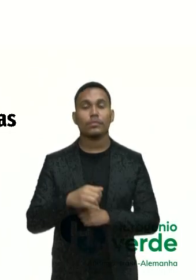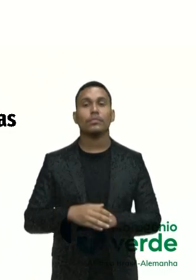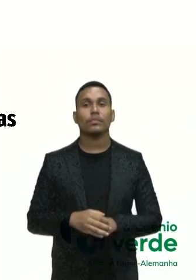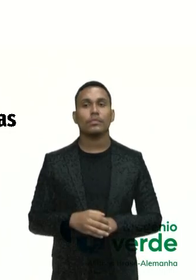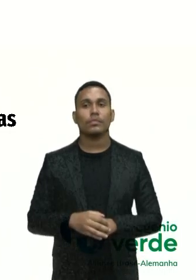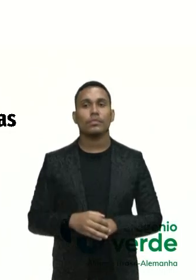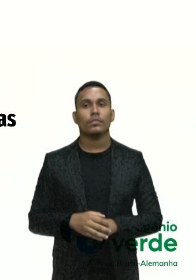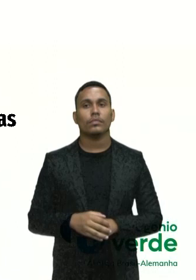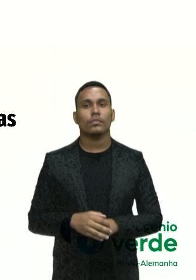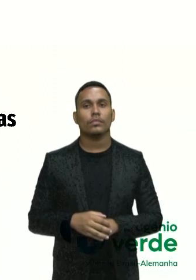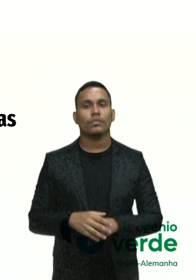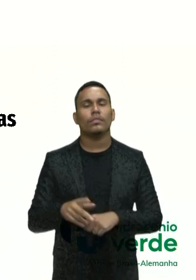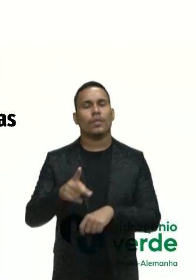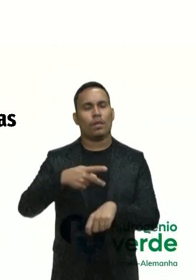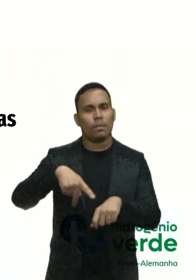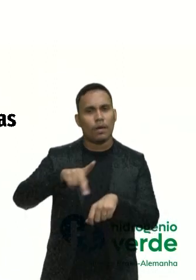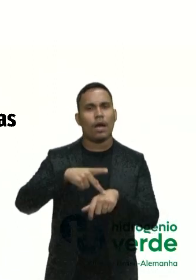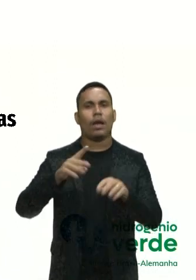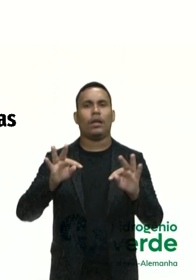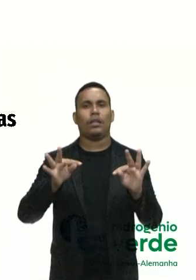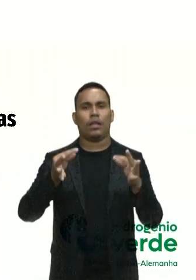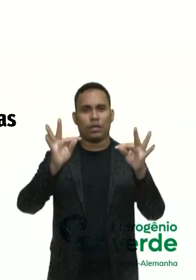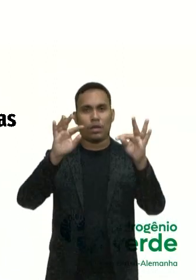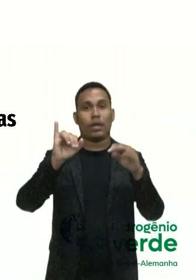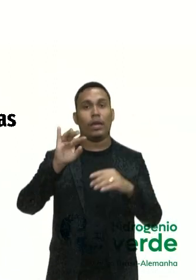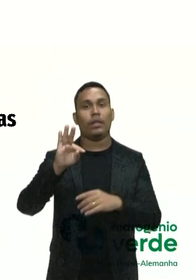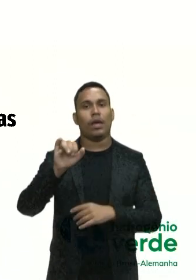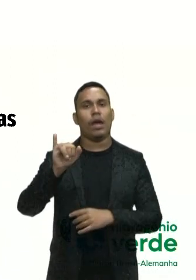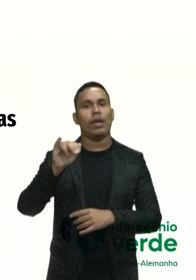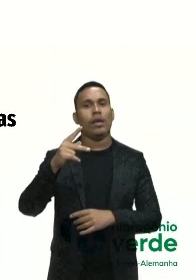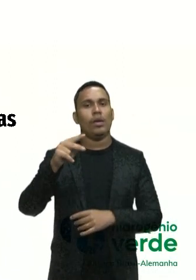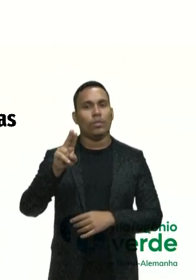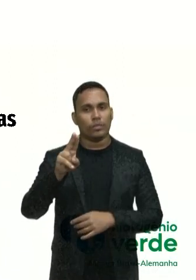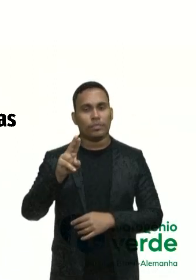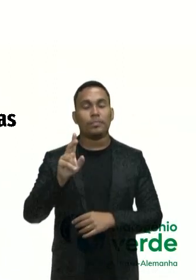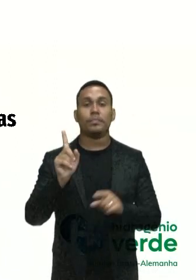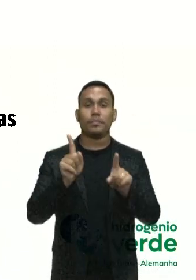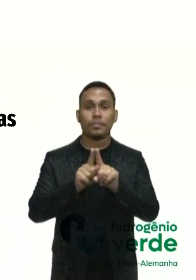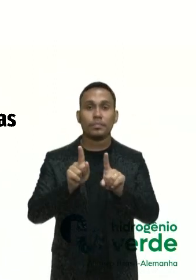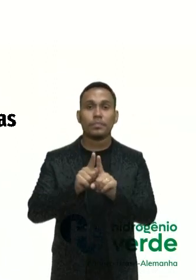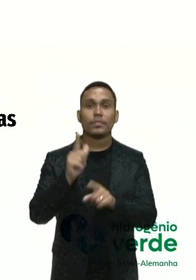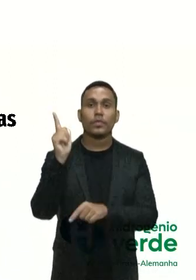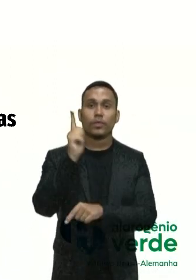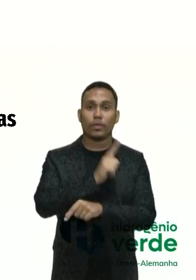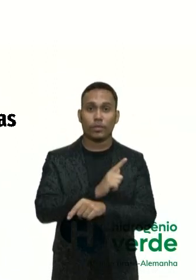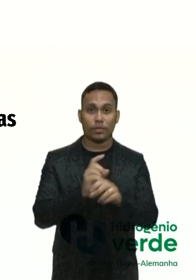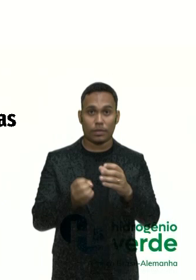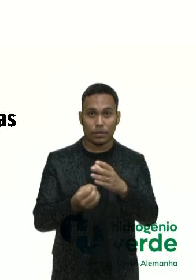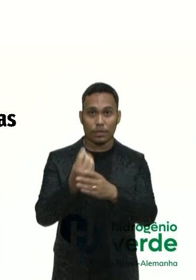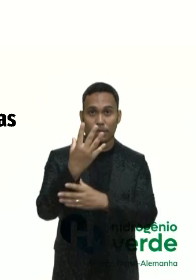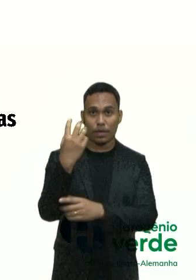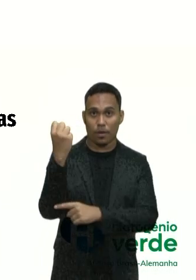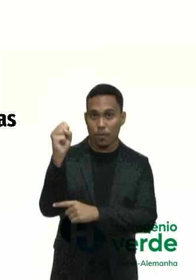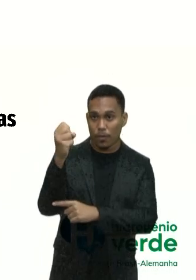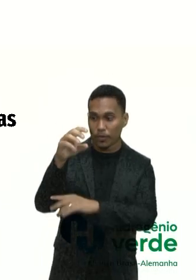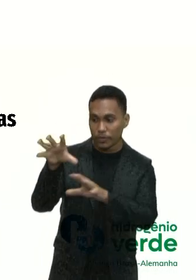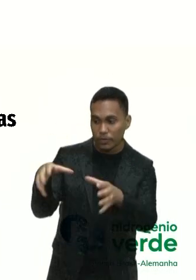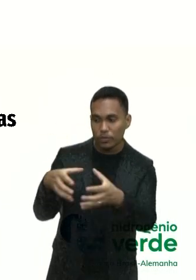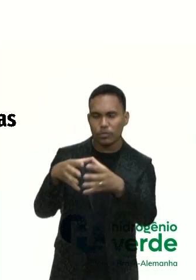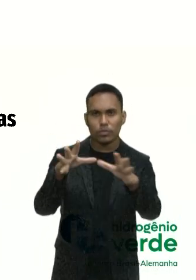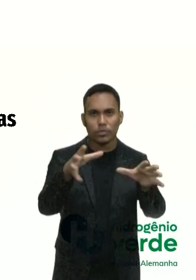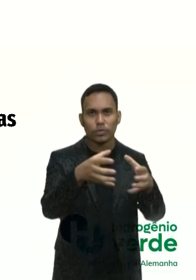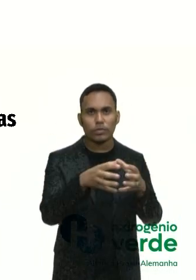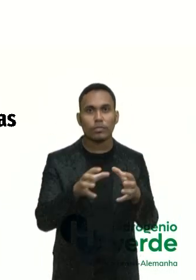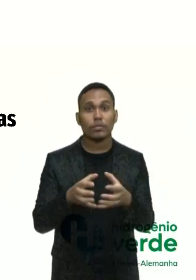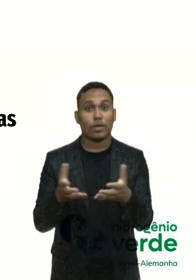Parque Tecnológico de Itaipu. Então nós conseguimos and so we were able to comprise